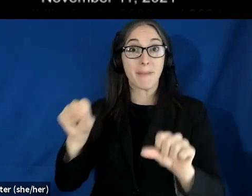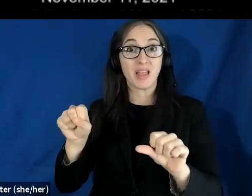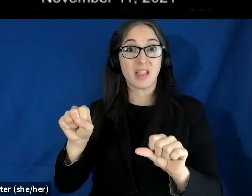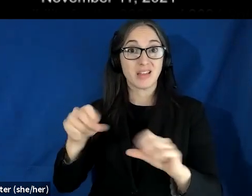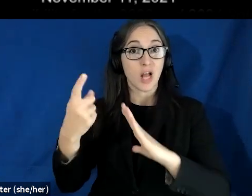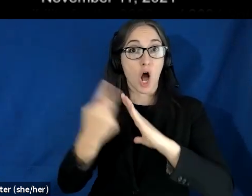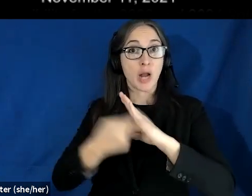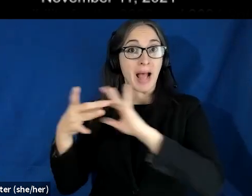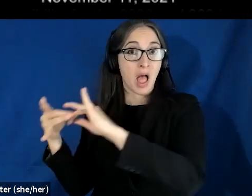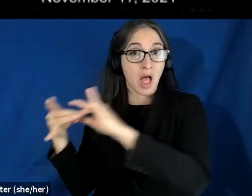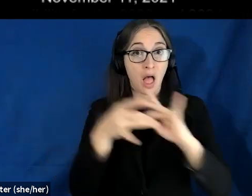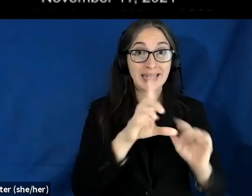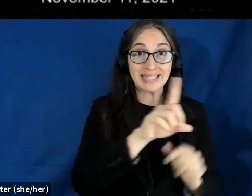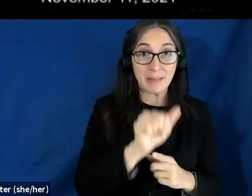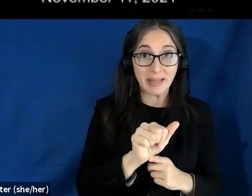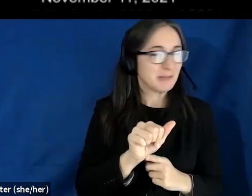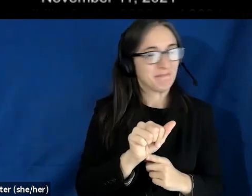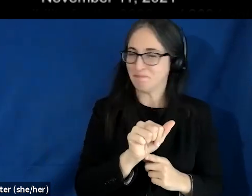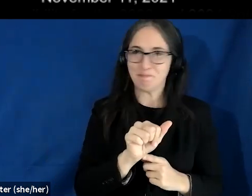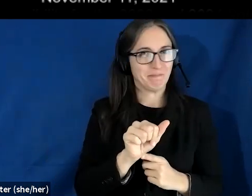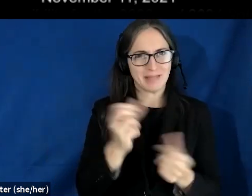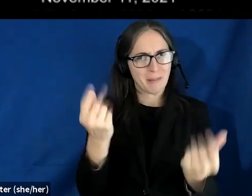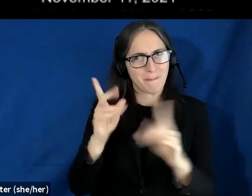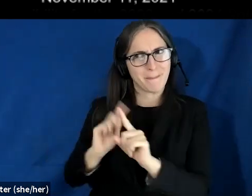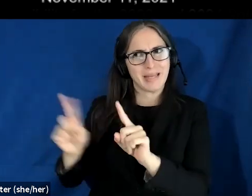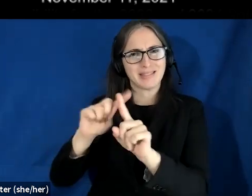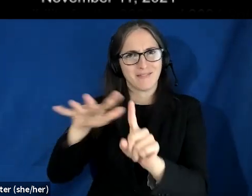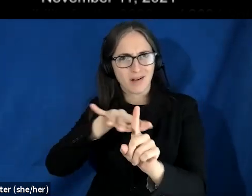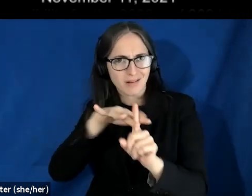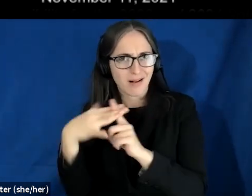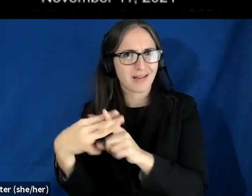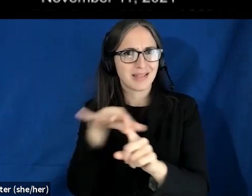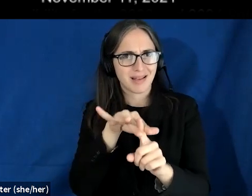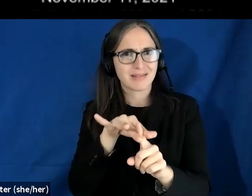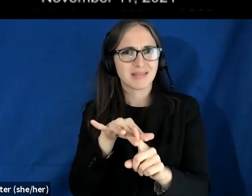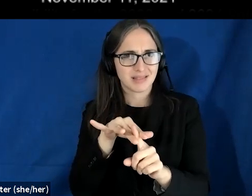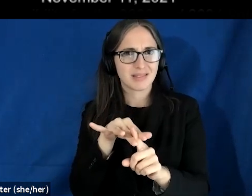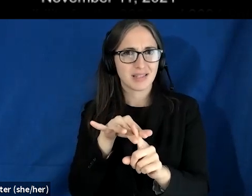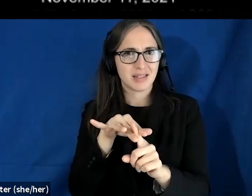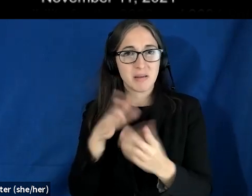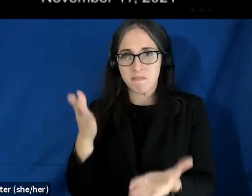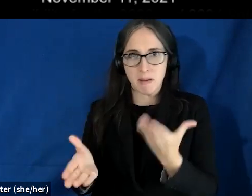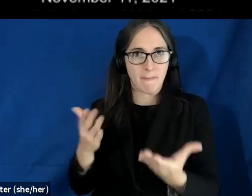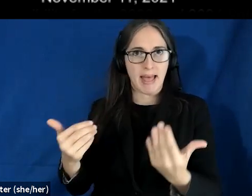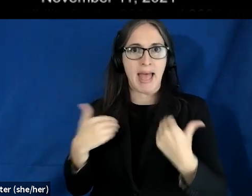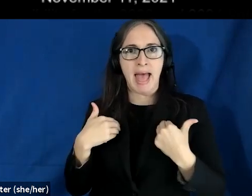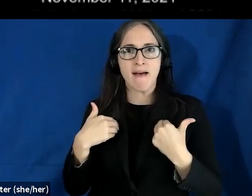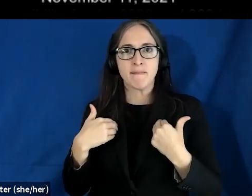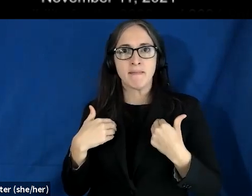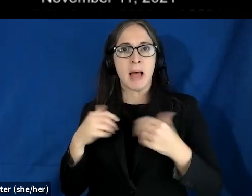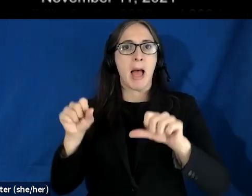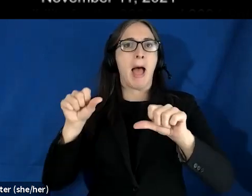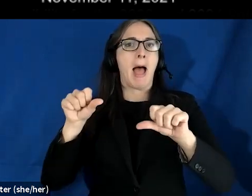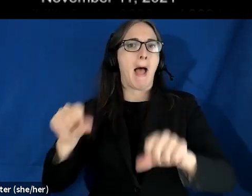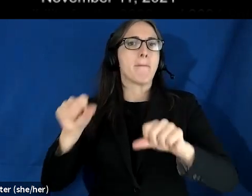disability. There are many contexts where you might have a low rating on ability.